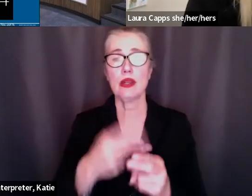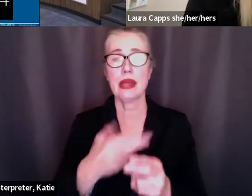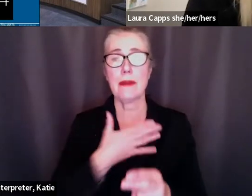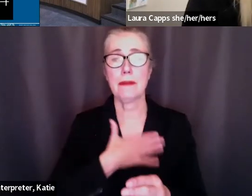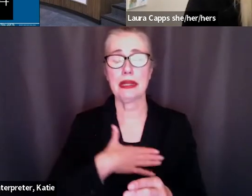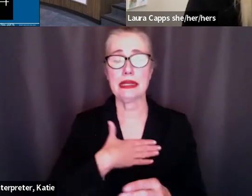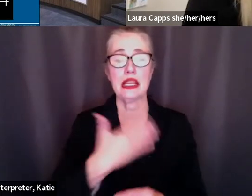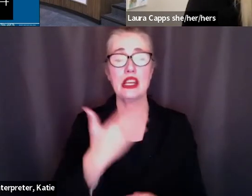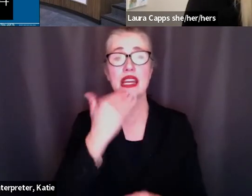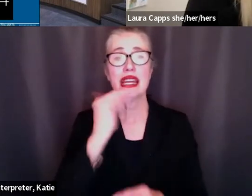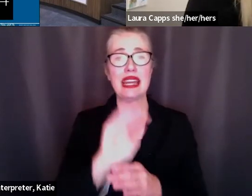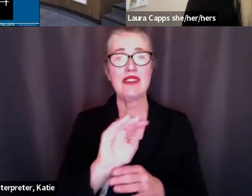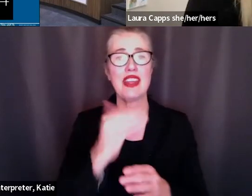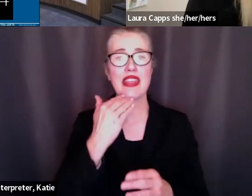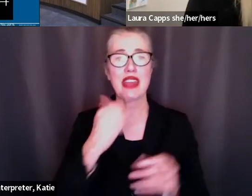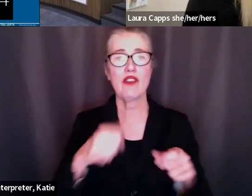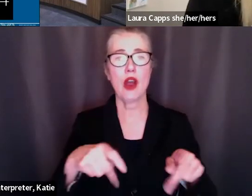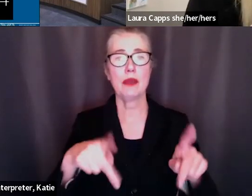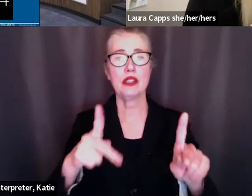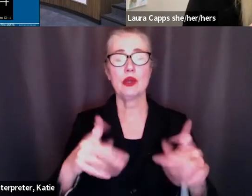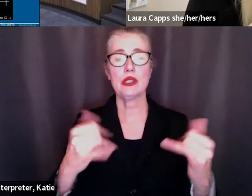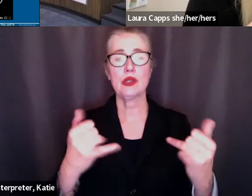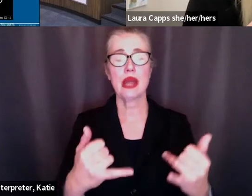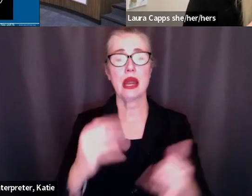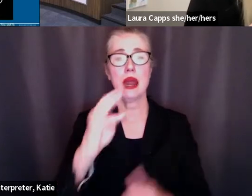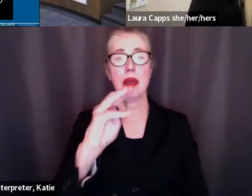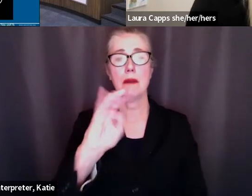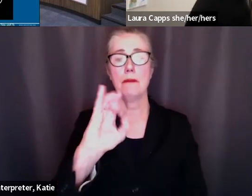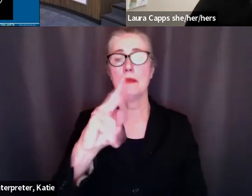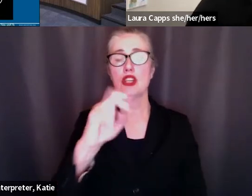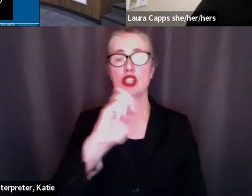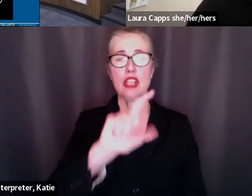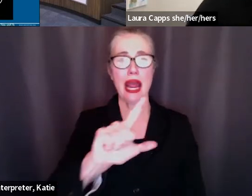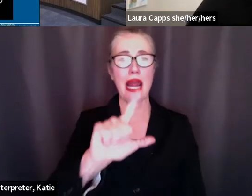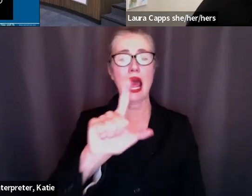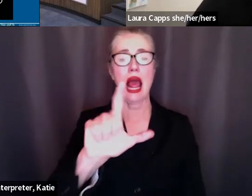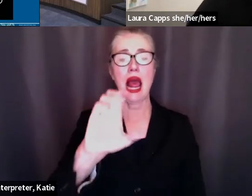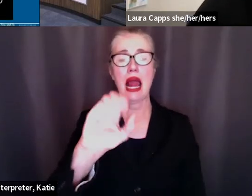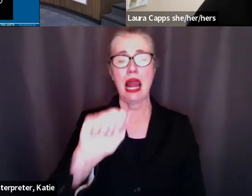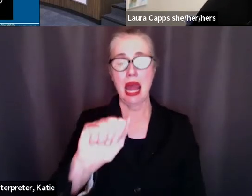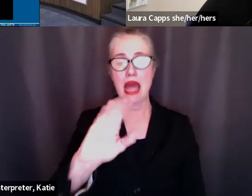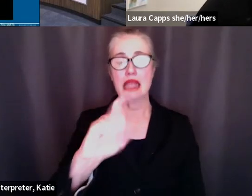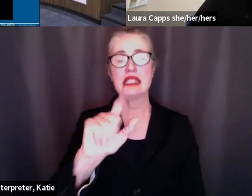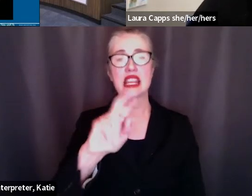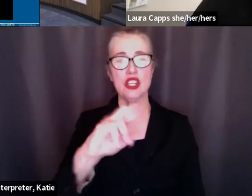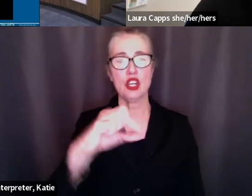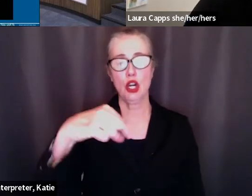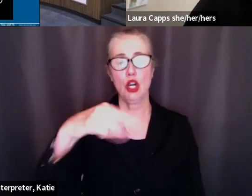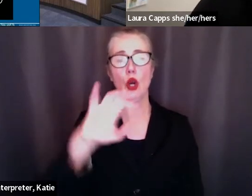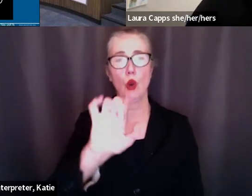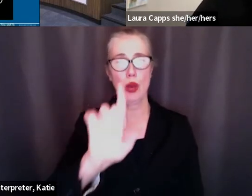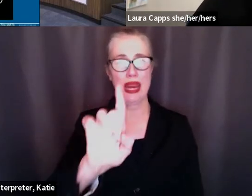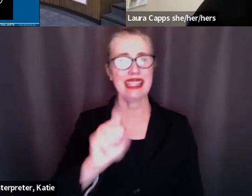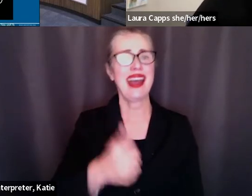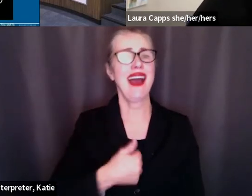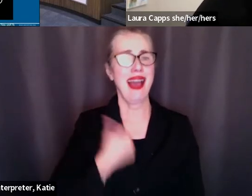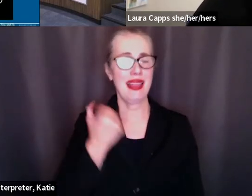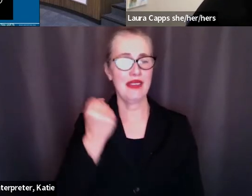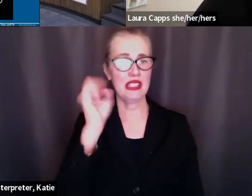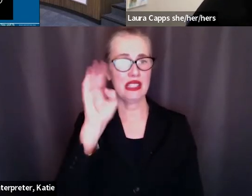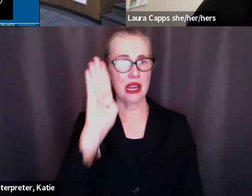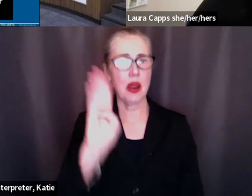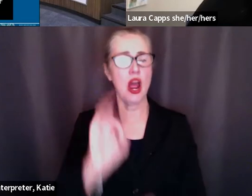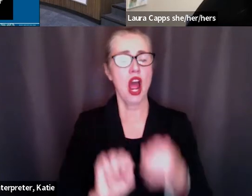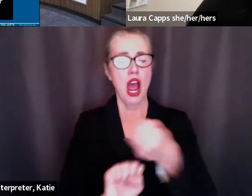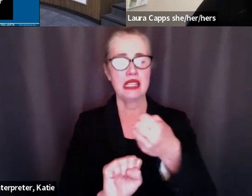good evening thank you for this opportunity to speak tonight my name is michelle lassender quaid and i live in santa barbara regarding the new school districting i support map